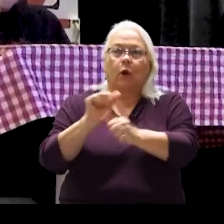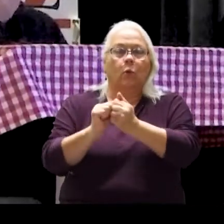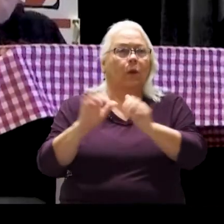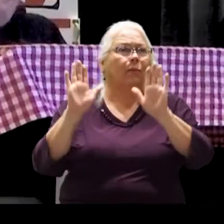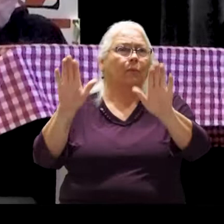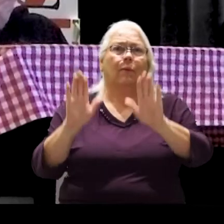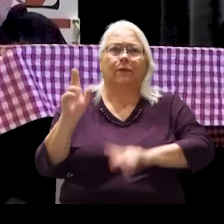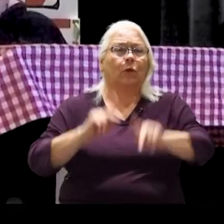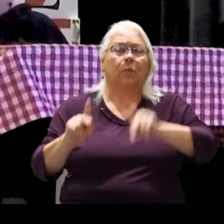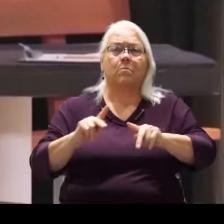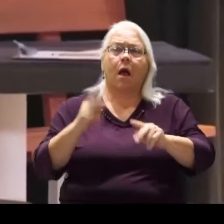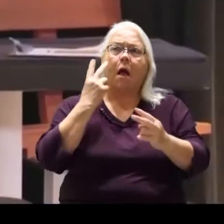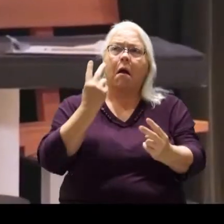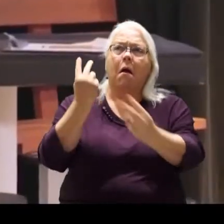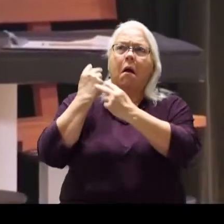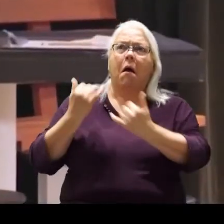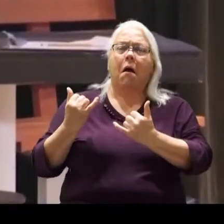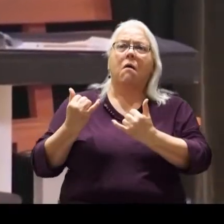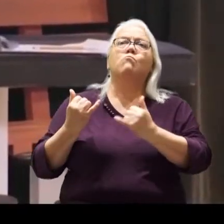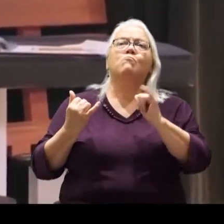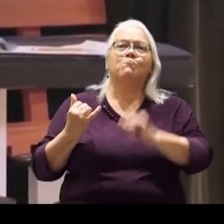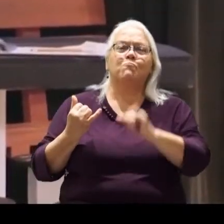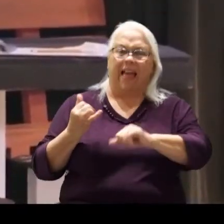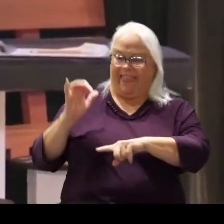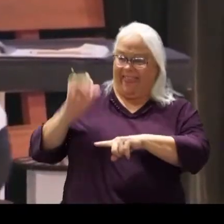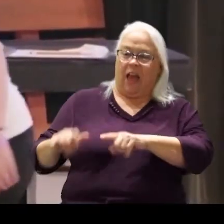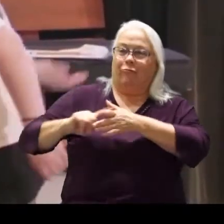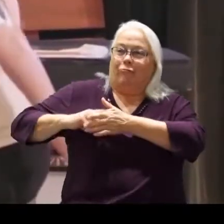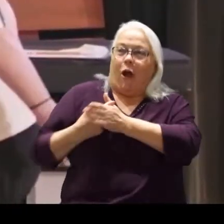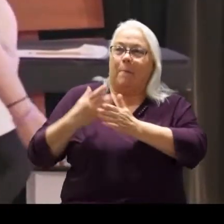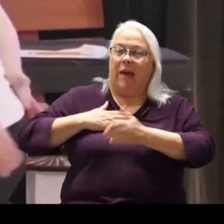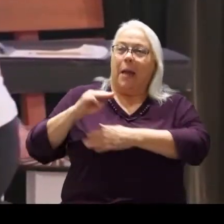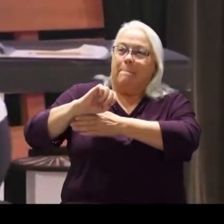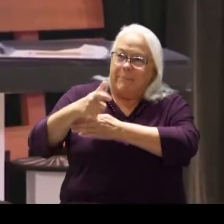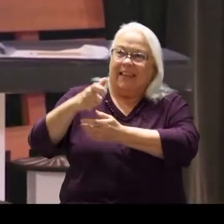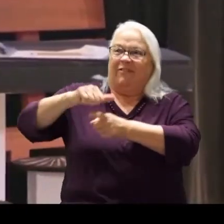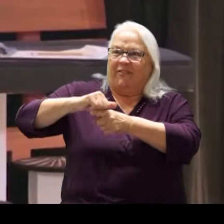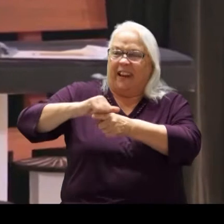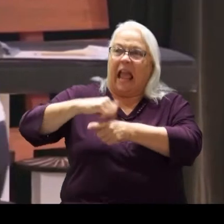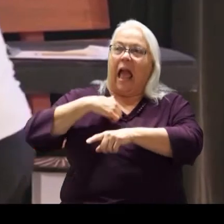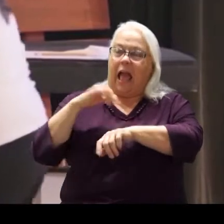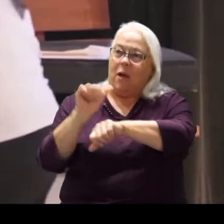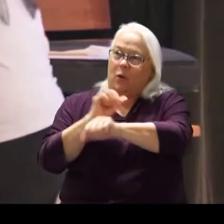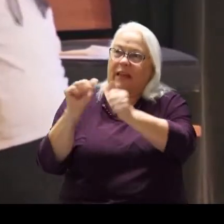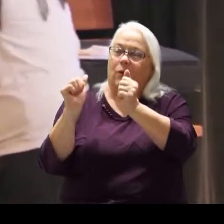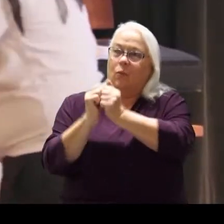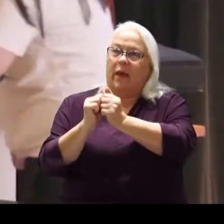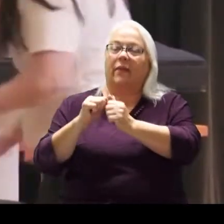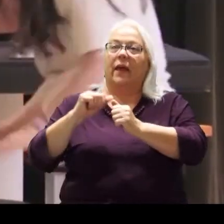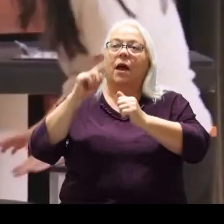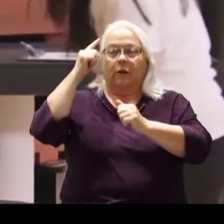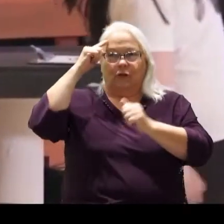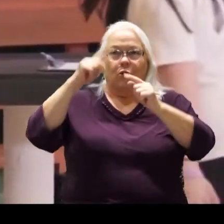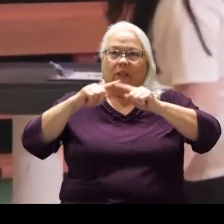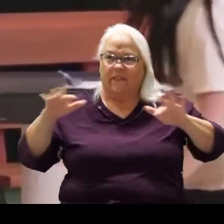on the production with some pretty remarkable people. In hindsight, I realized that I was just beginning my own mixed